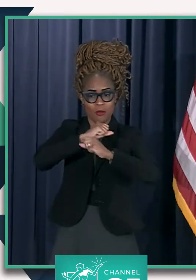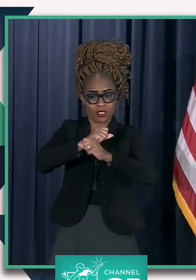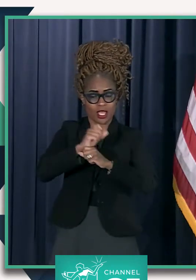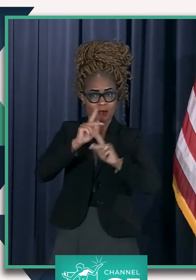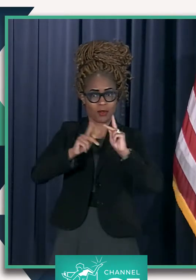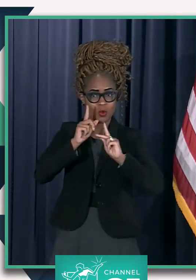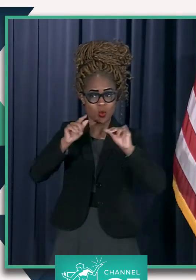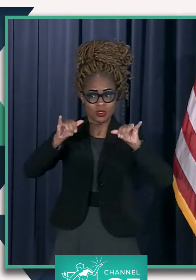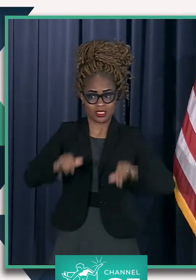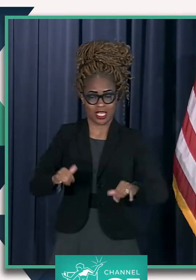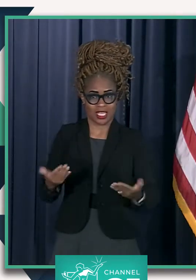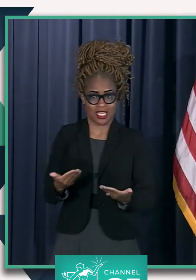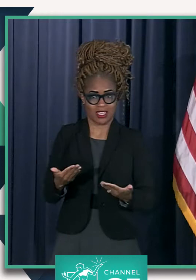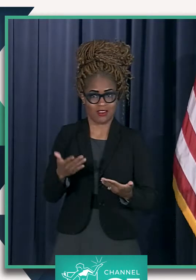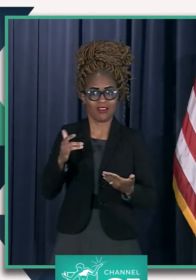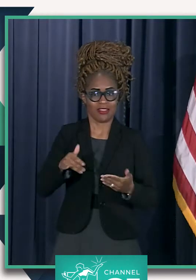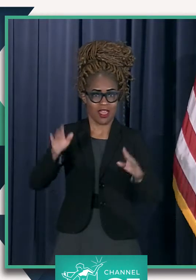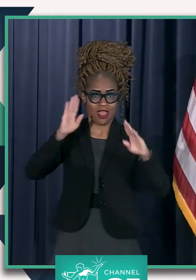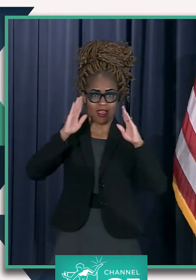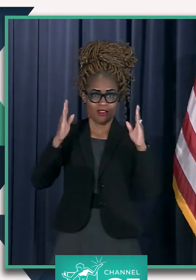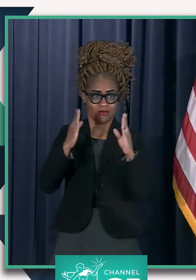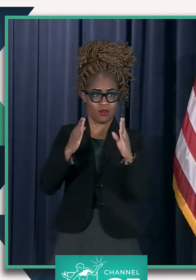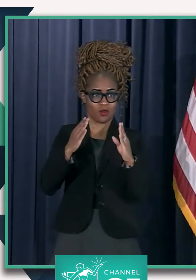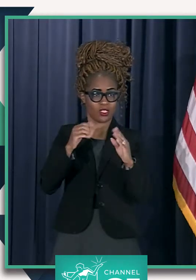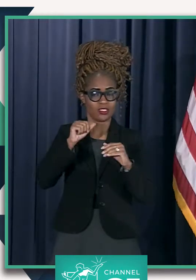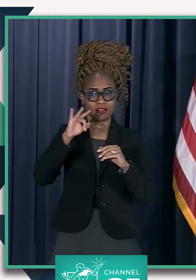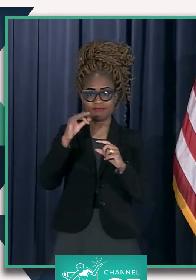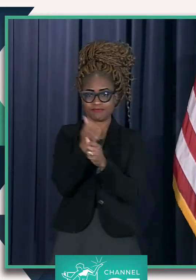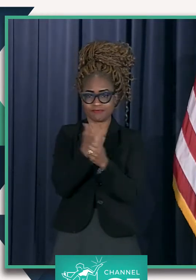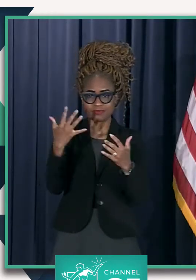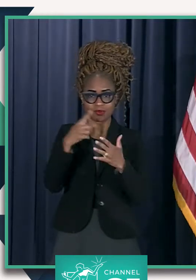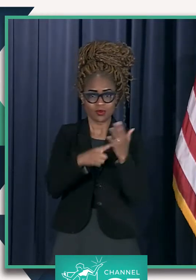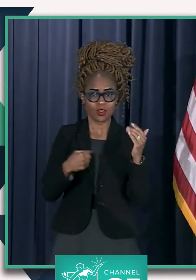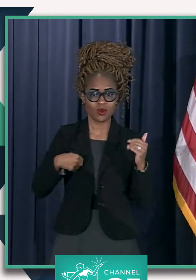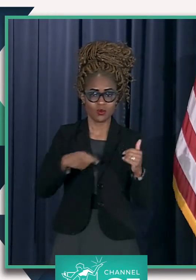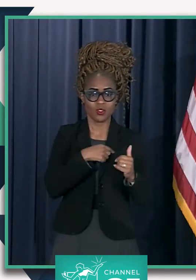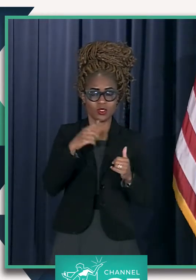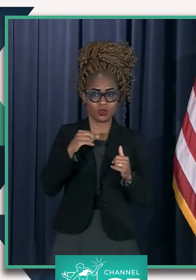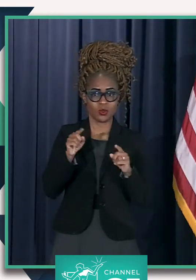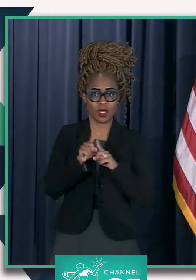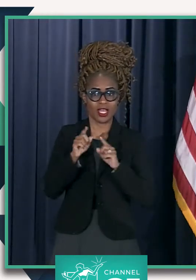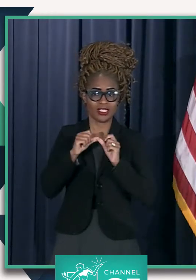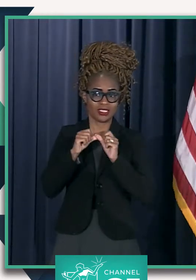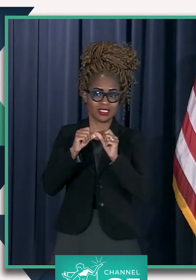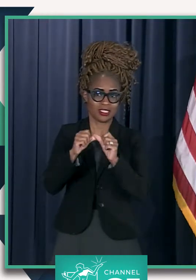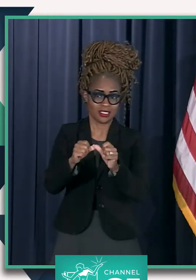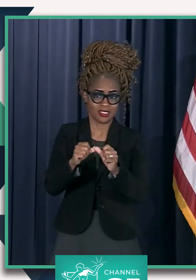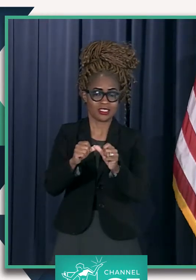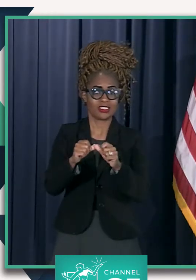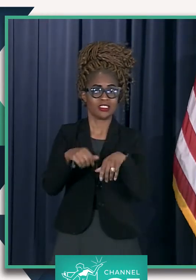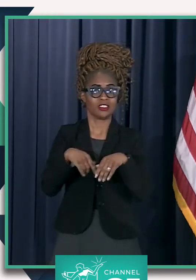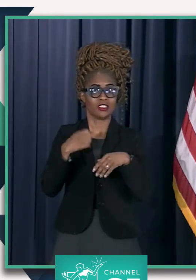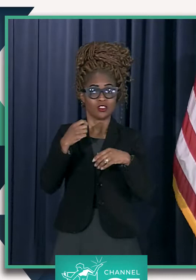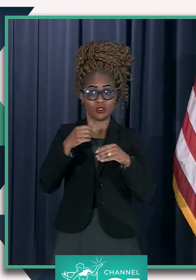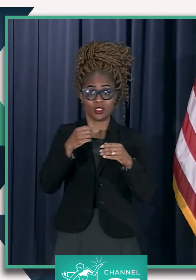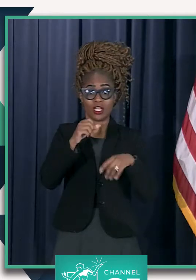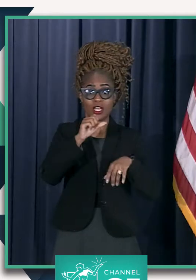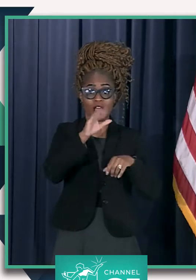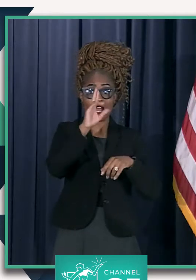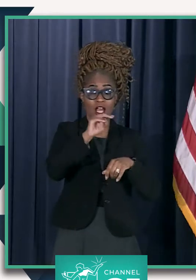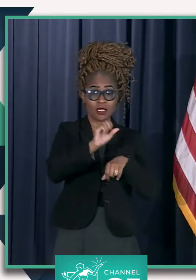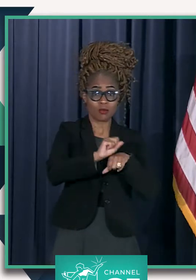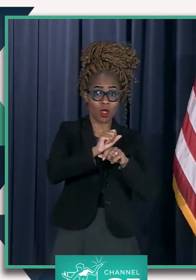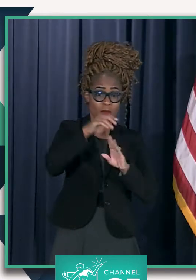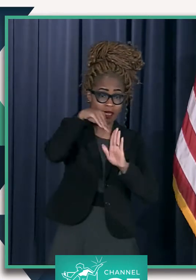And that's the central focus of everything we do as we continue to drive the unemployment rate down, to drive the poverty